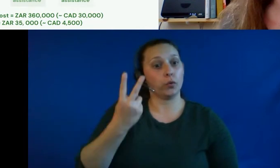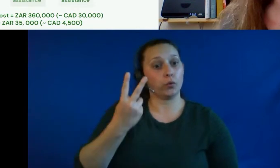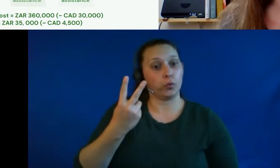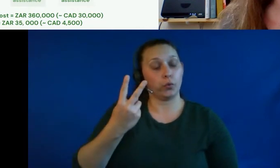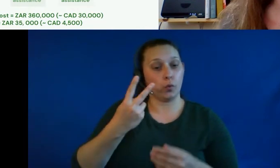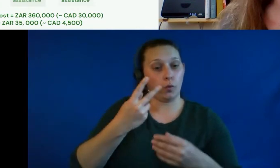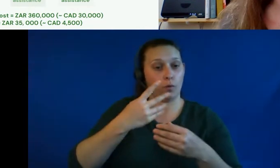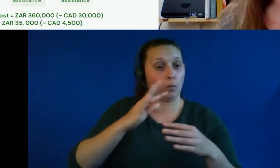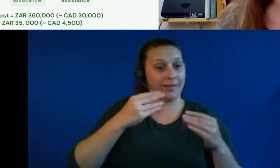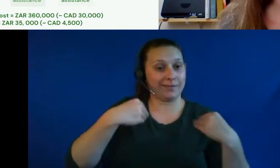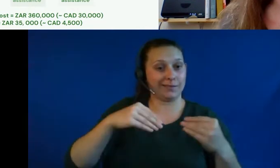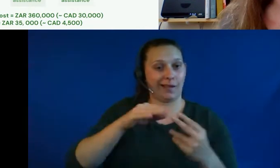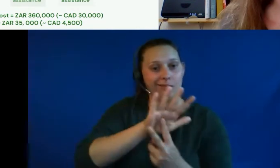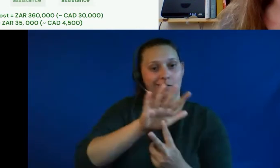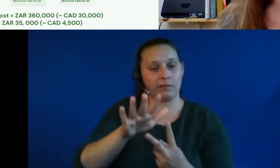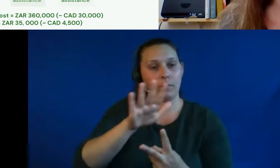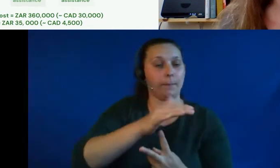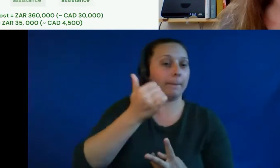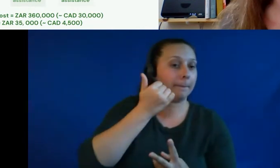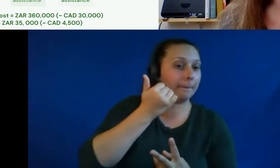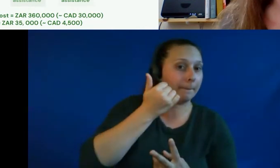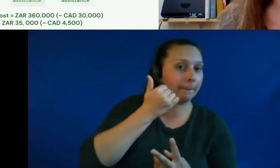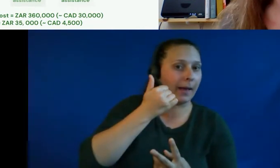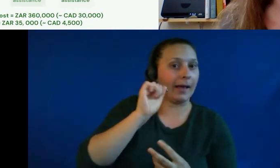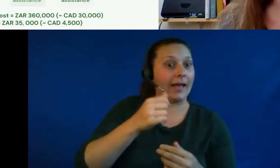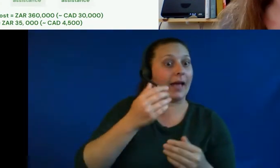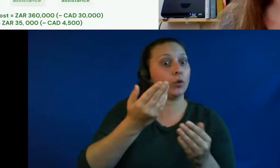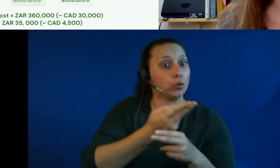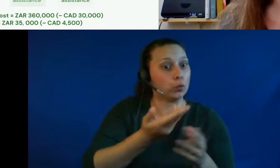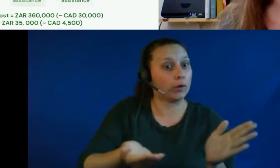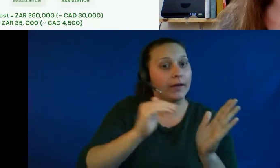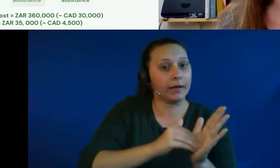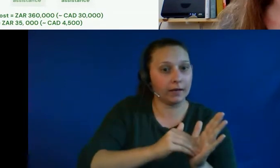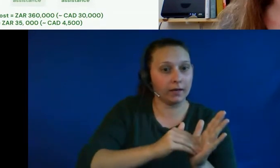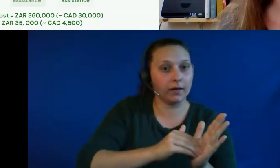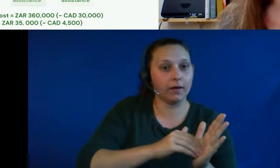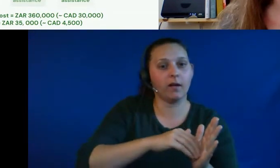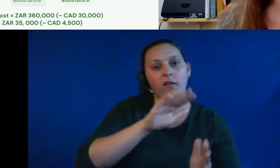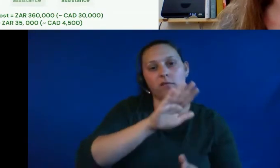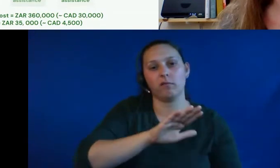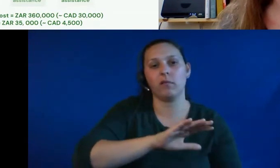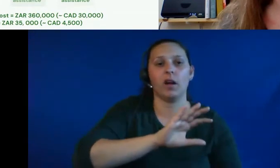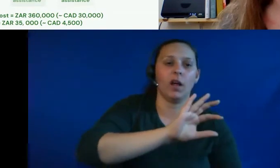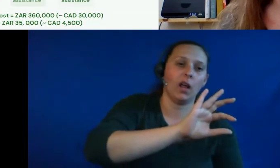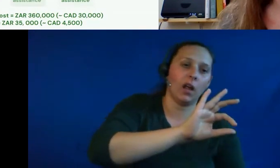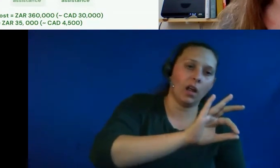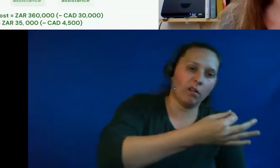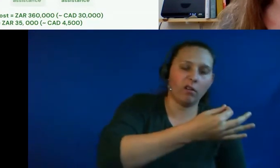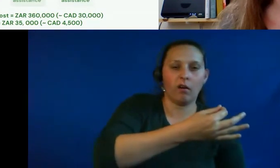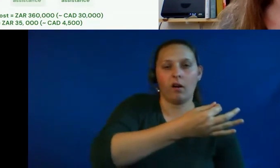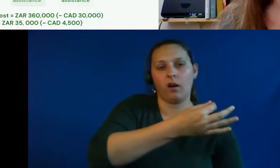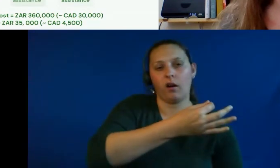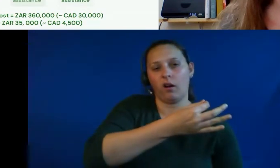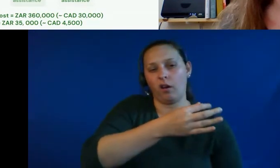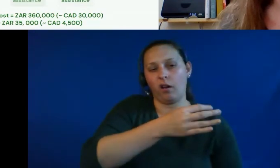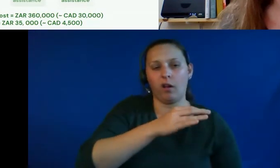pad of which is reusable would cost around $9 Canadian, and then the heavy flow one